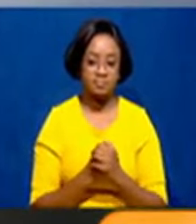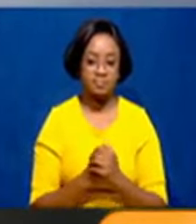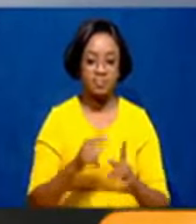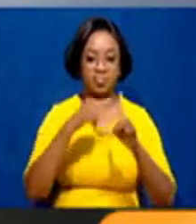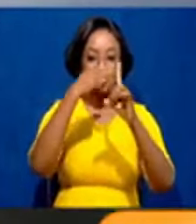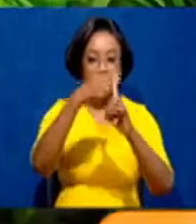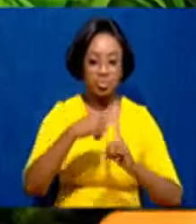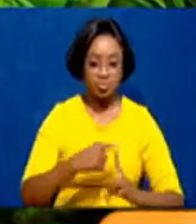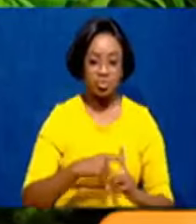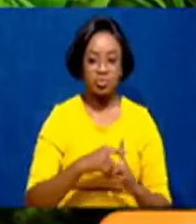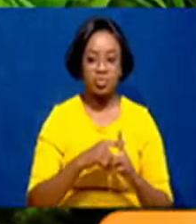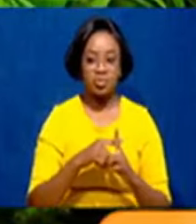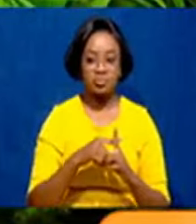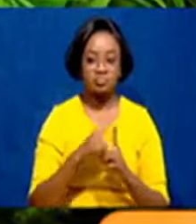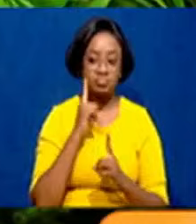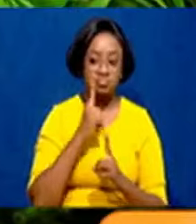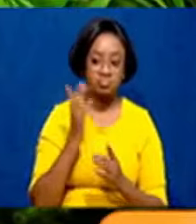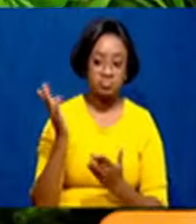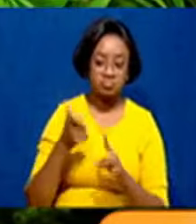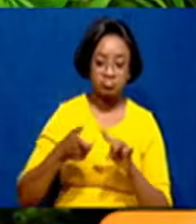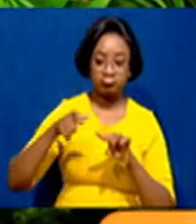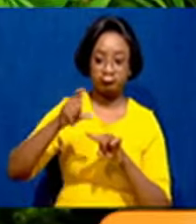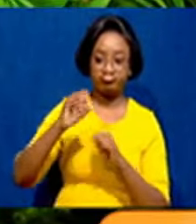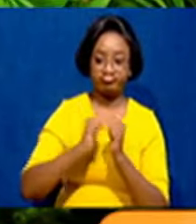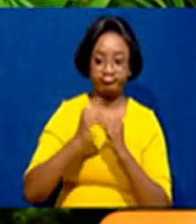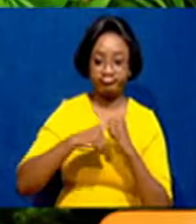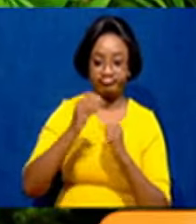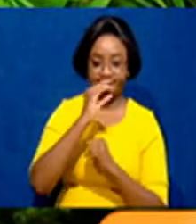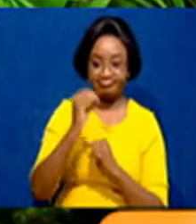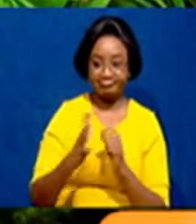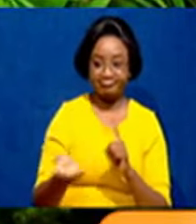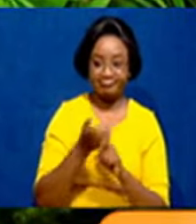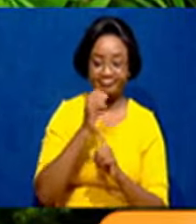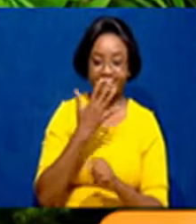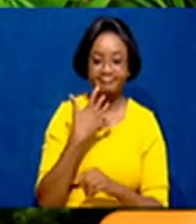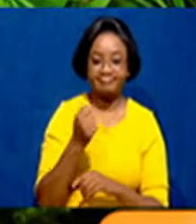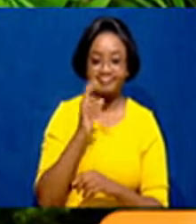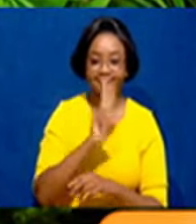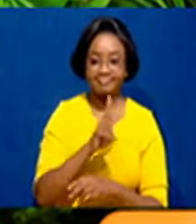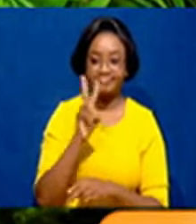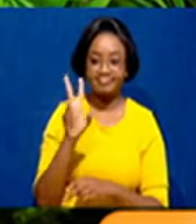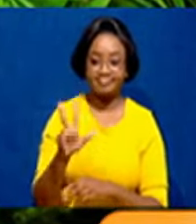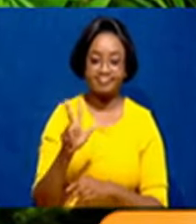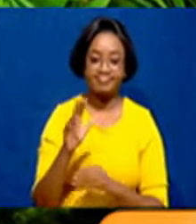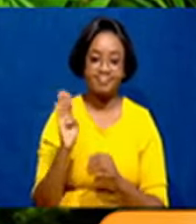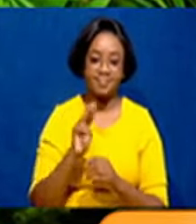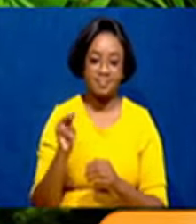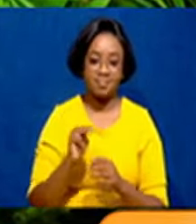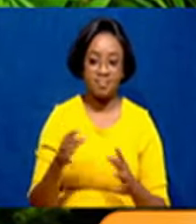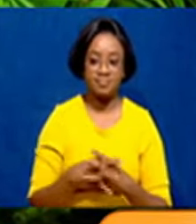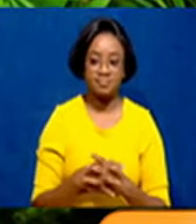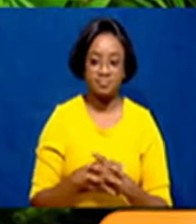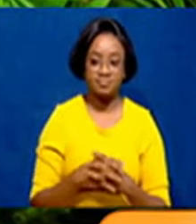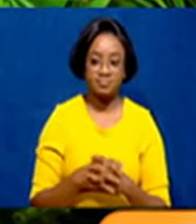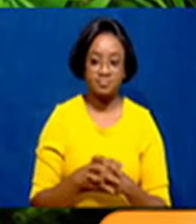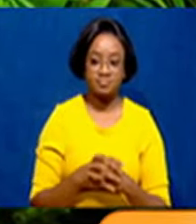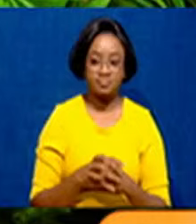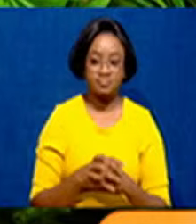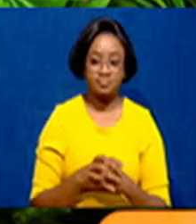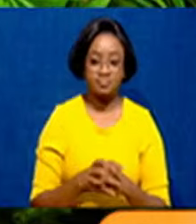Total export volumes increased by 16% to reach 523 million kilograms. Pakistan